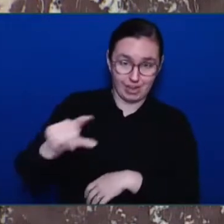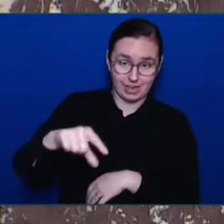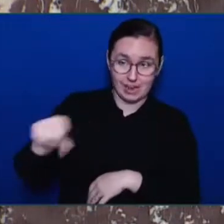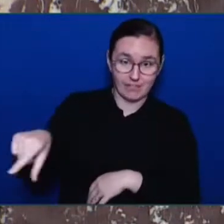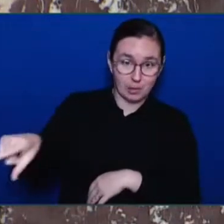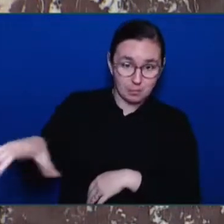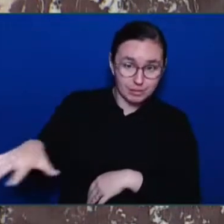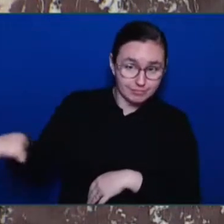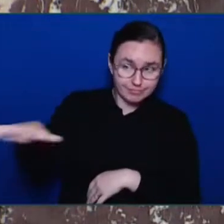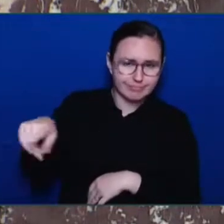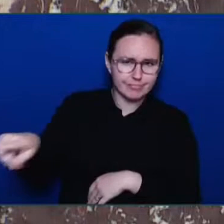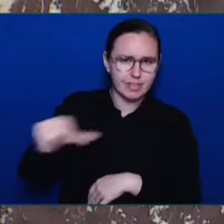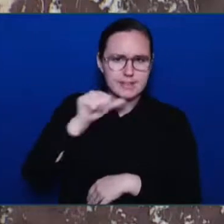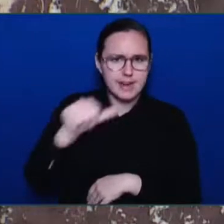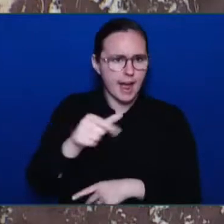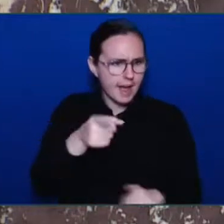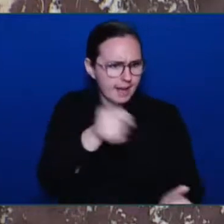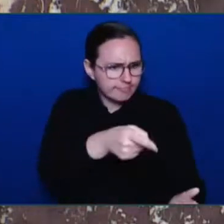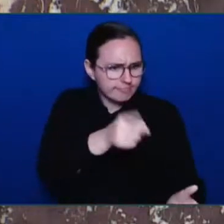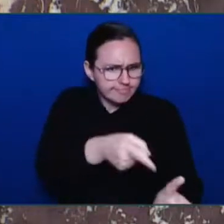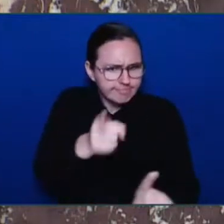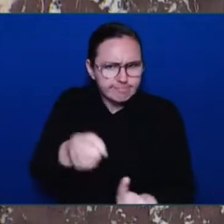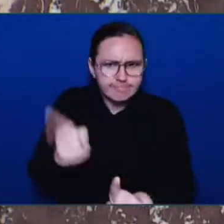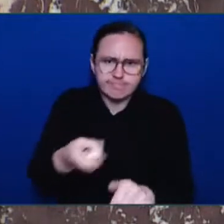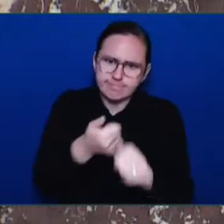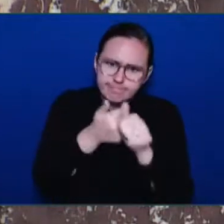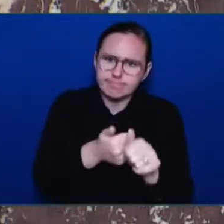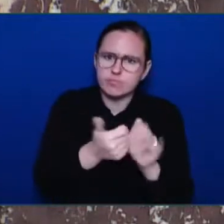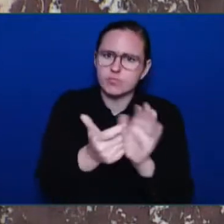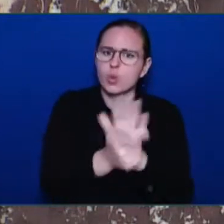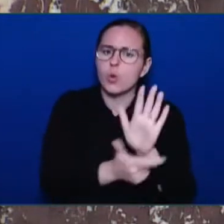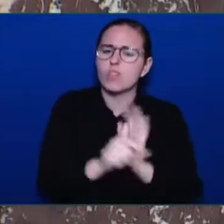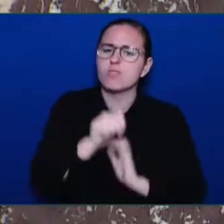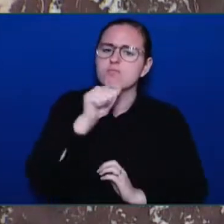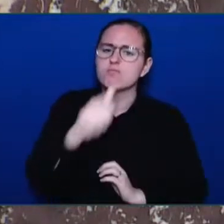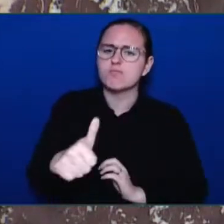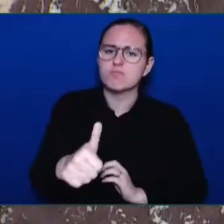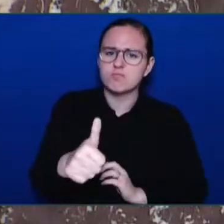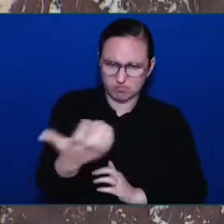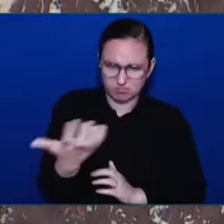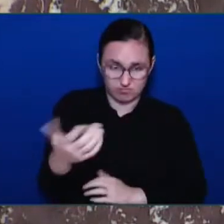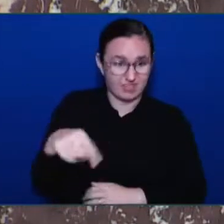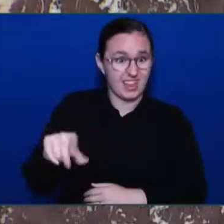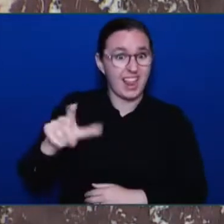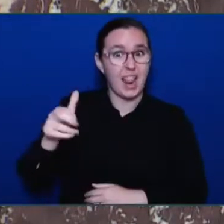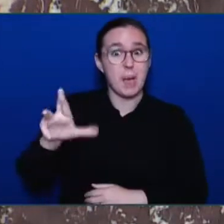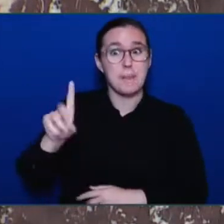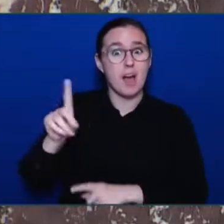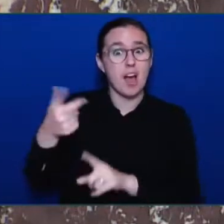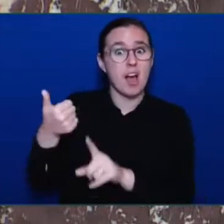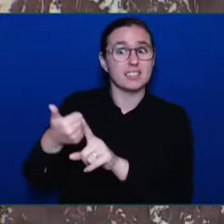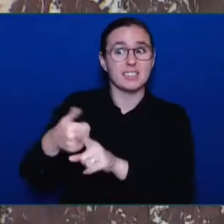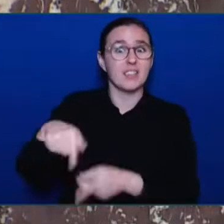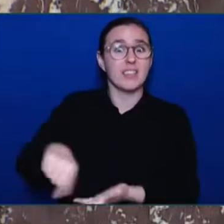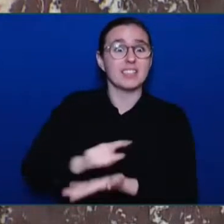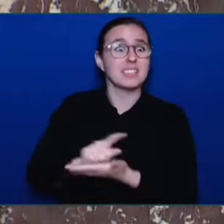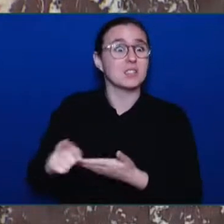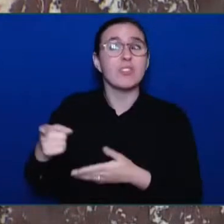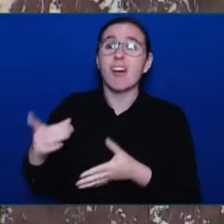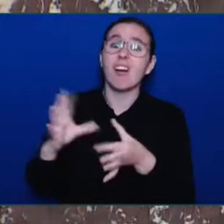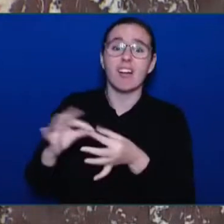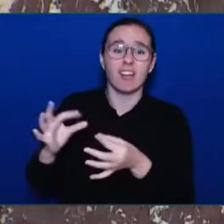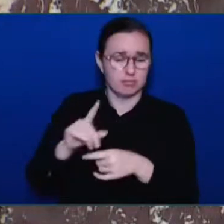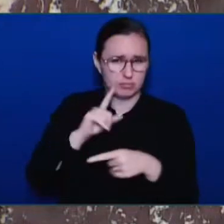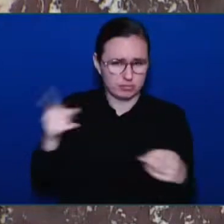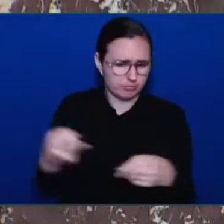Lepard, contradicted the NDP's false claim that BC is the same as everywhere else. He told